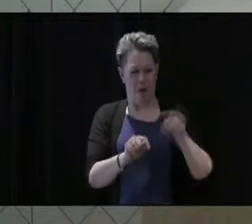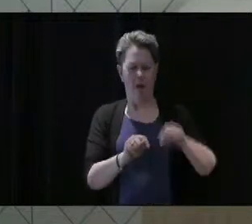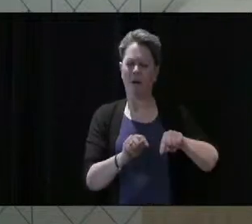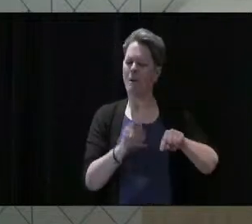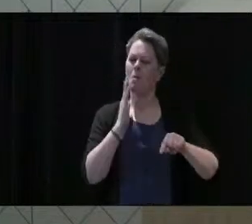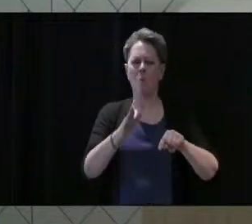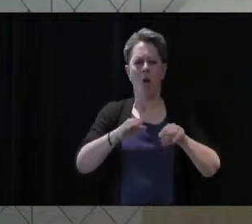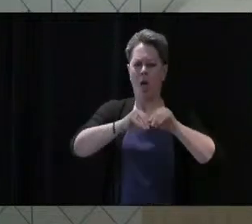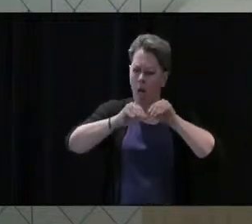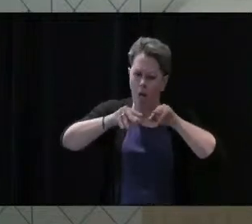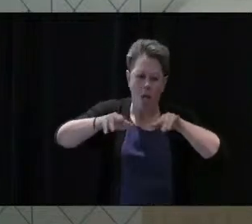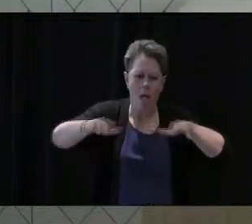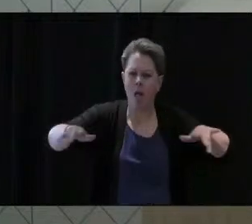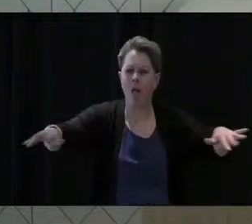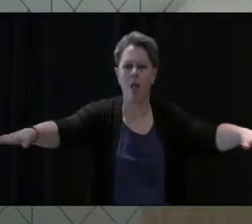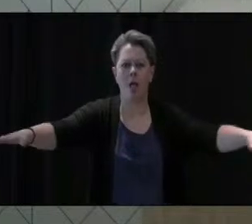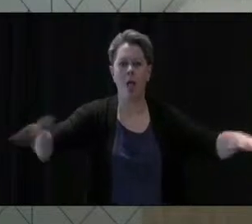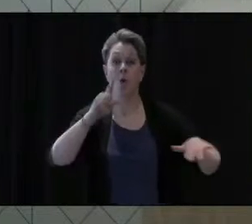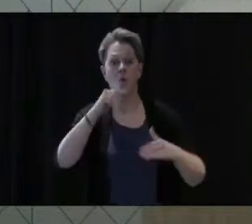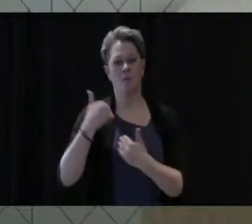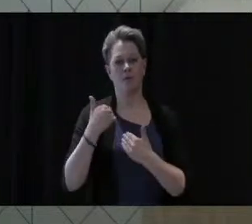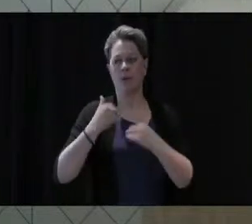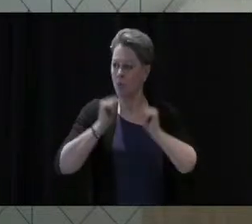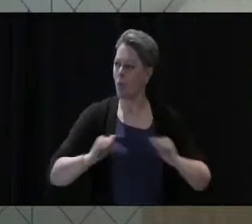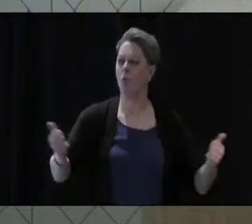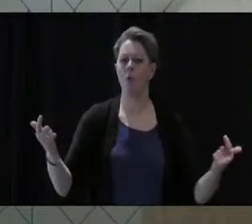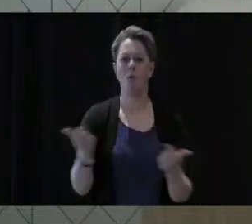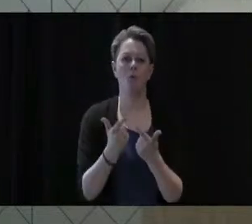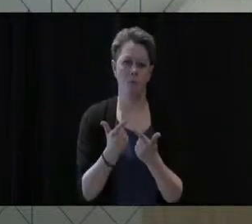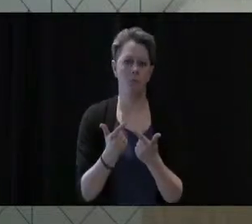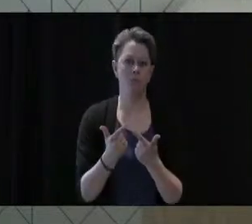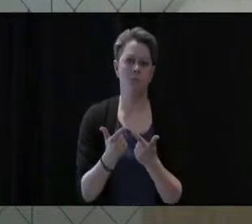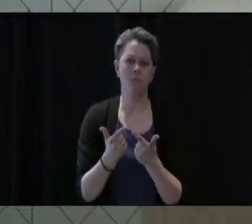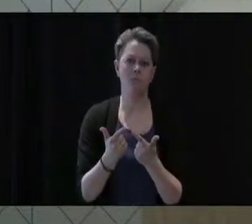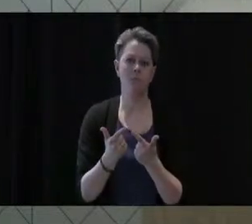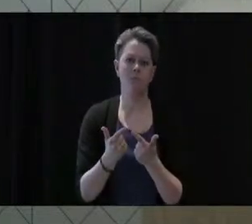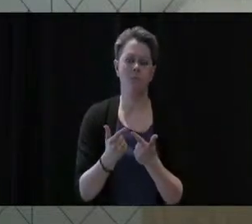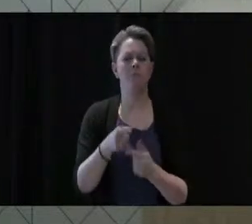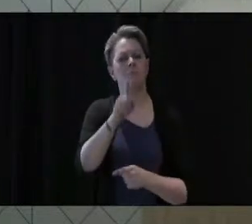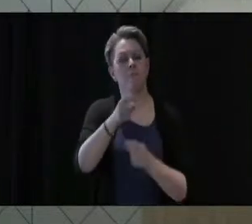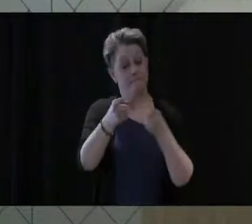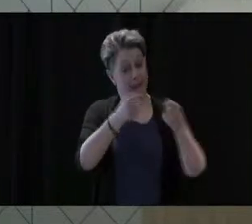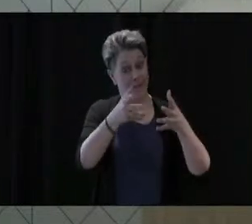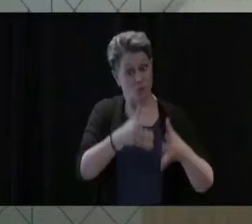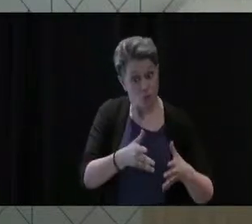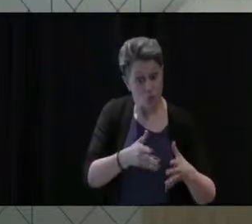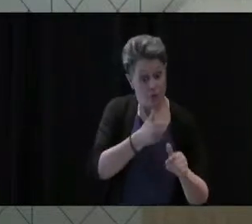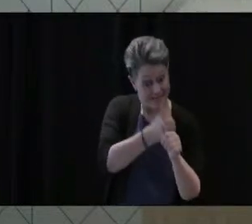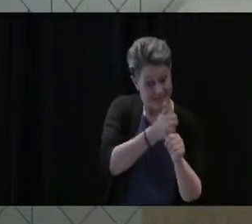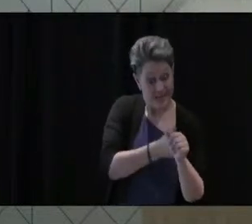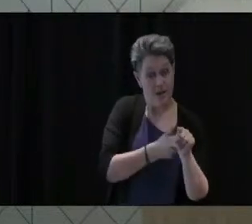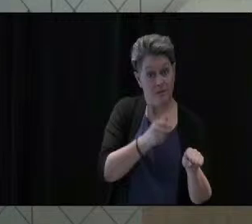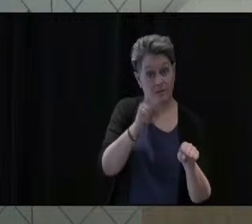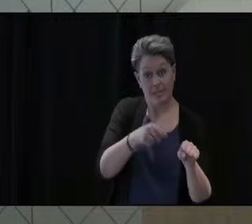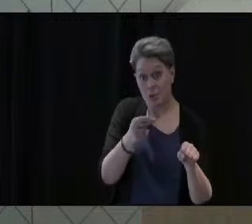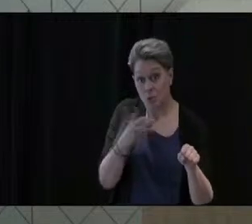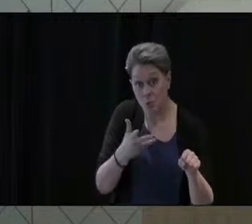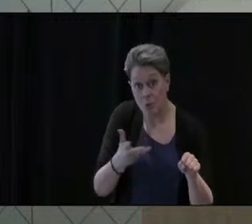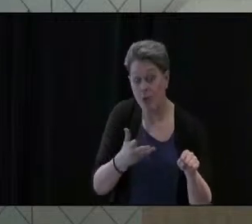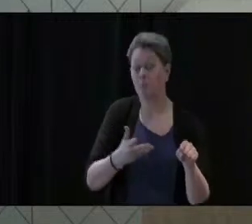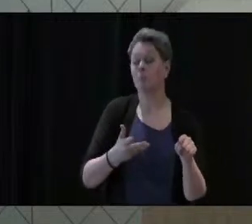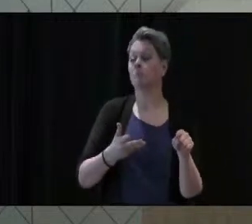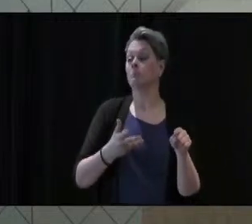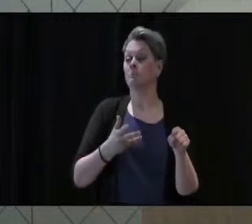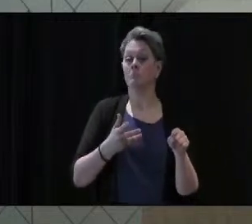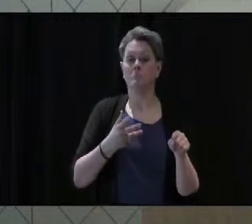that. We need to align compensation of management to the achievement of